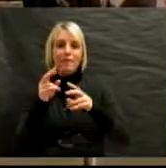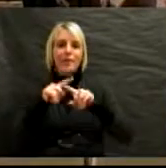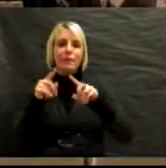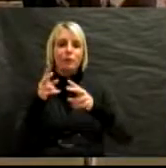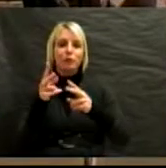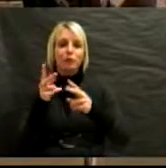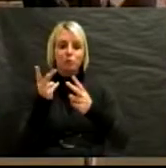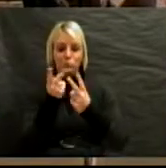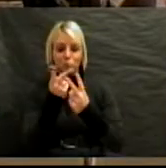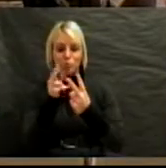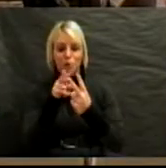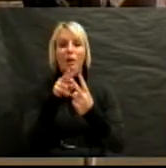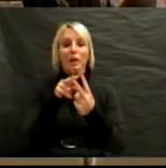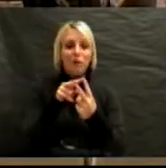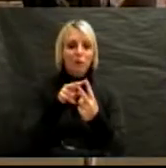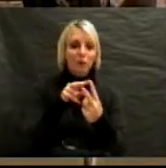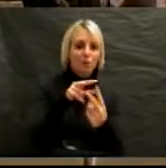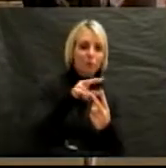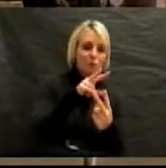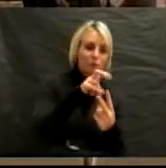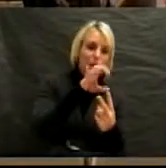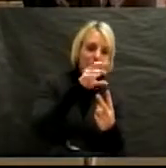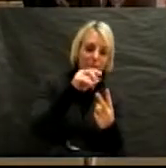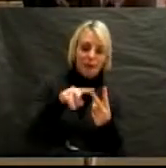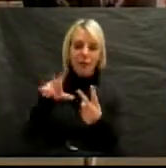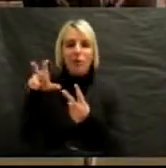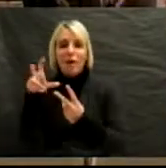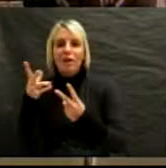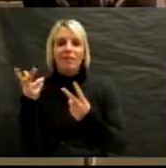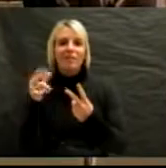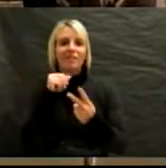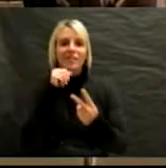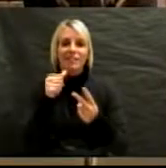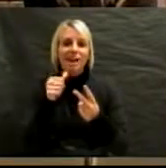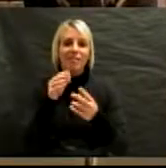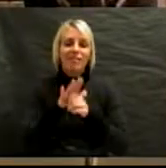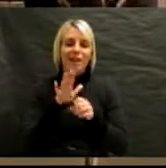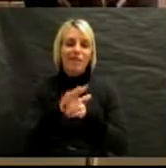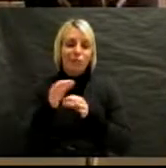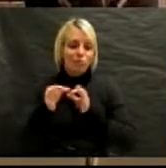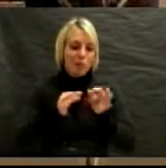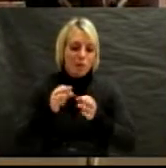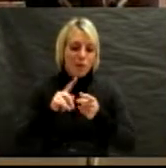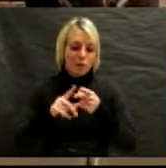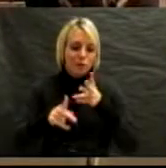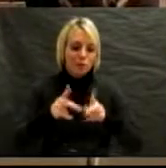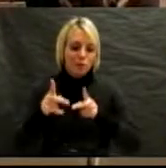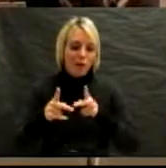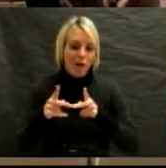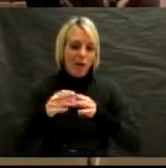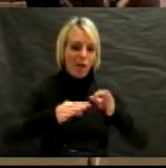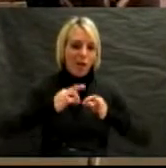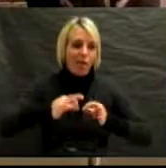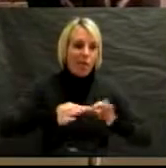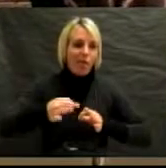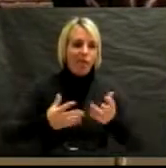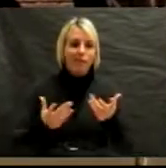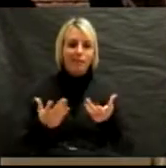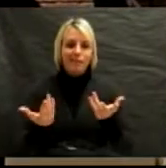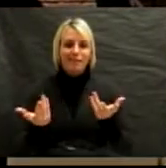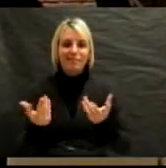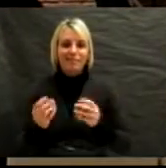those are my thoughts. And Just out of curiosity, do we know what other school districts pay their board members? I can only sort of